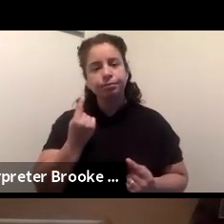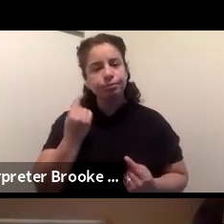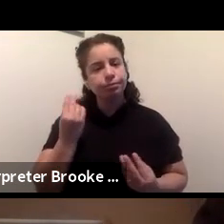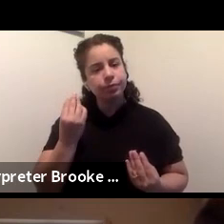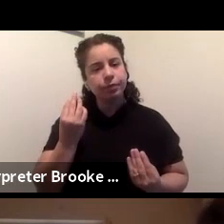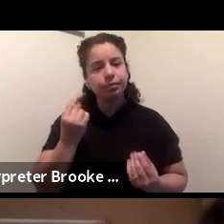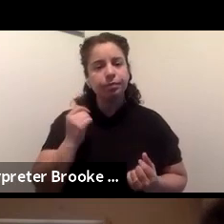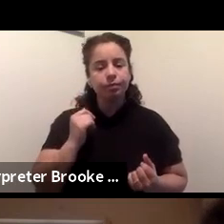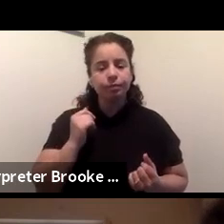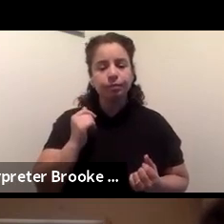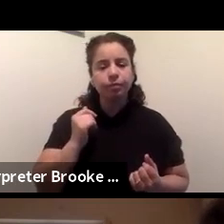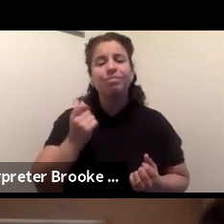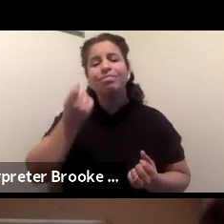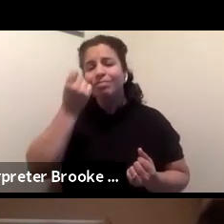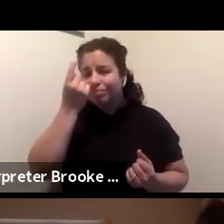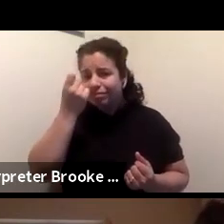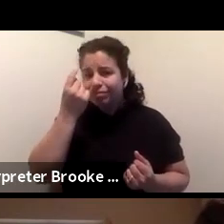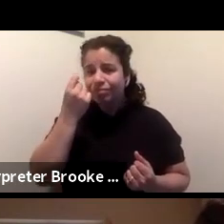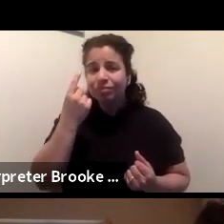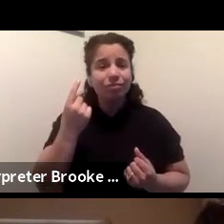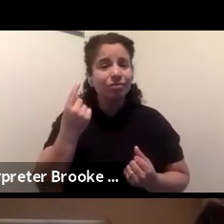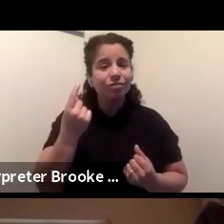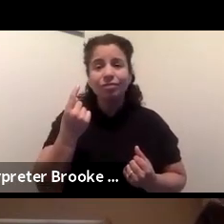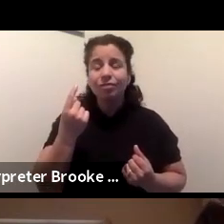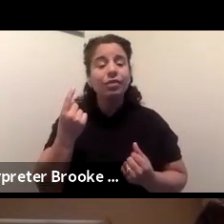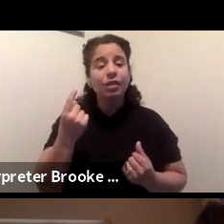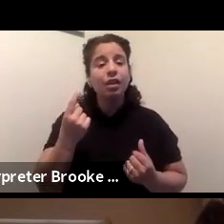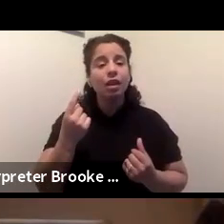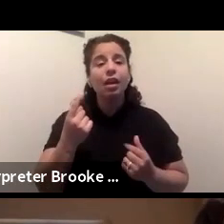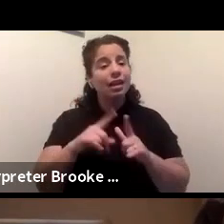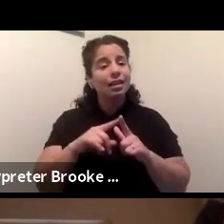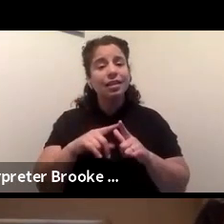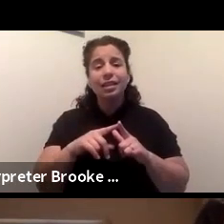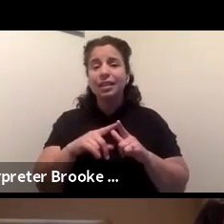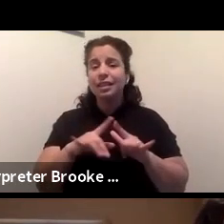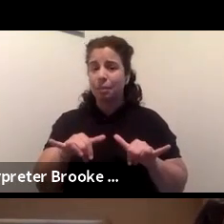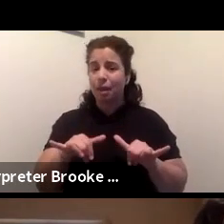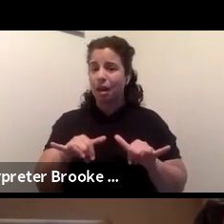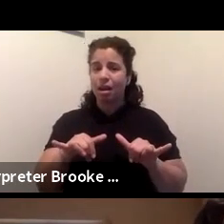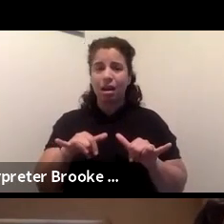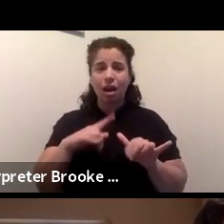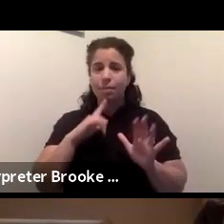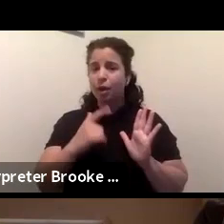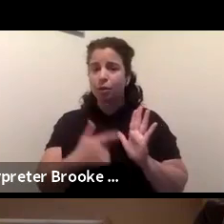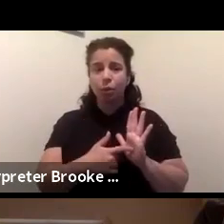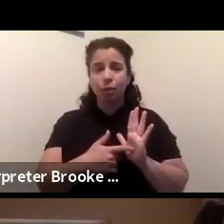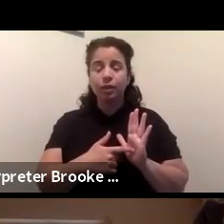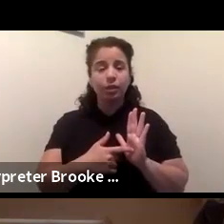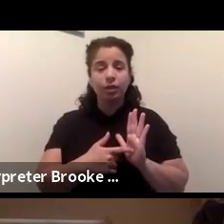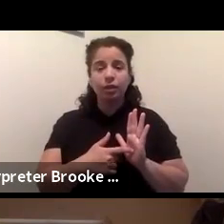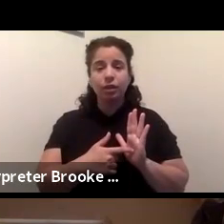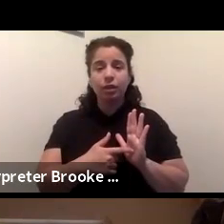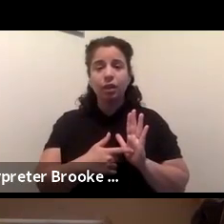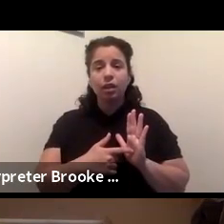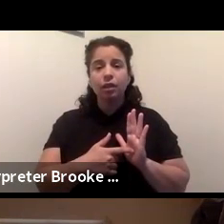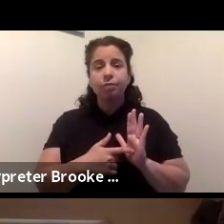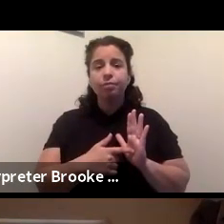and at the same time, I'm also just noticing kind of the difficulty of